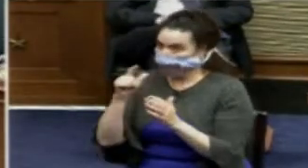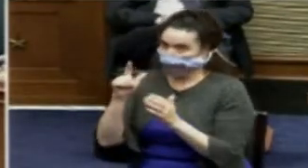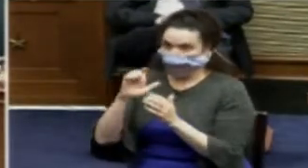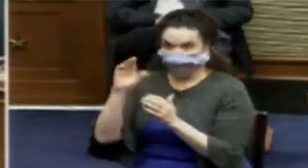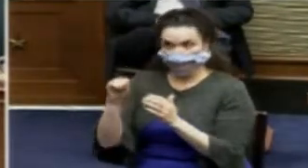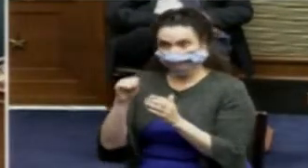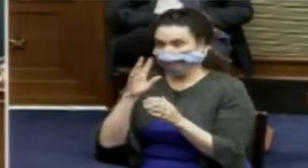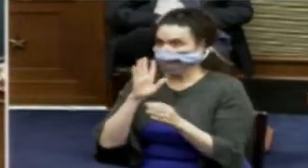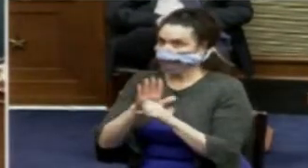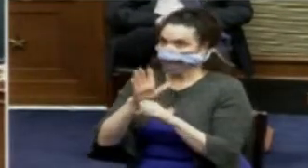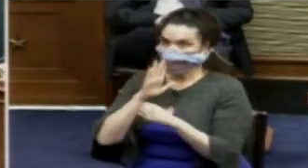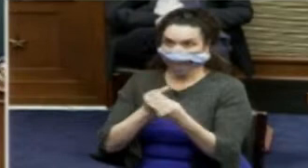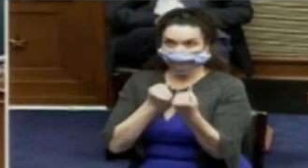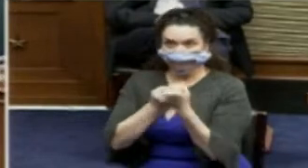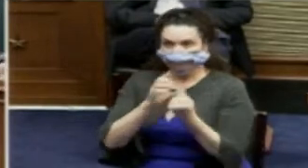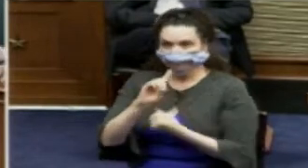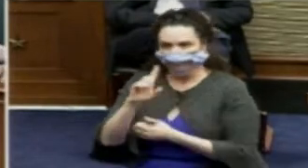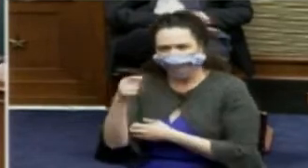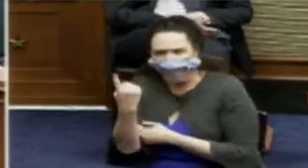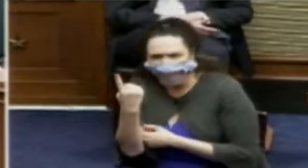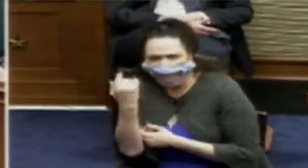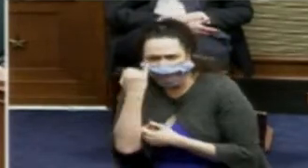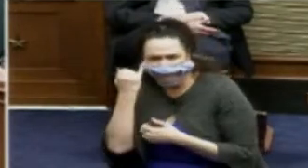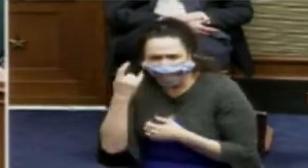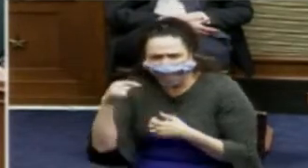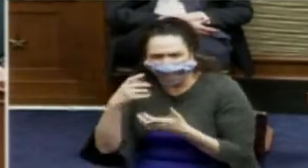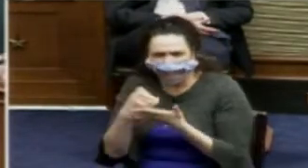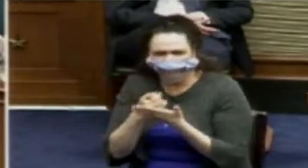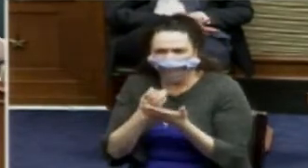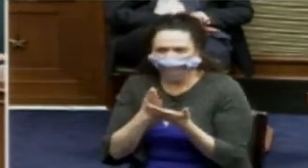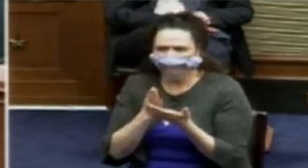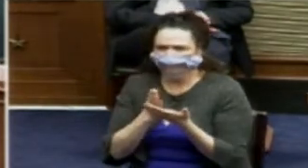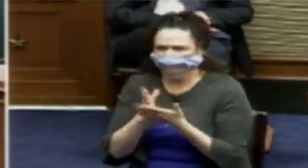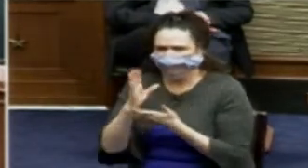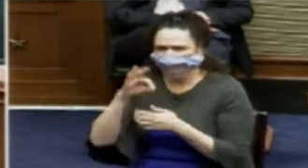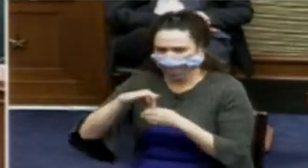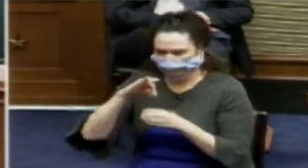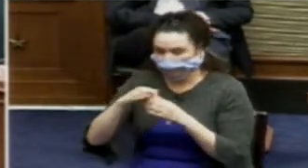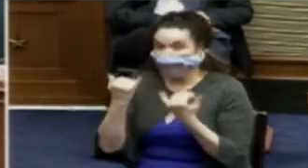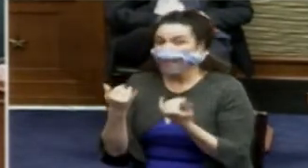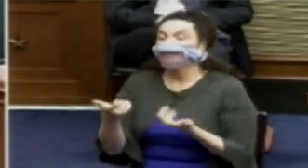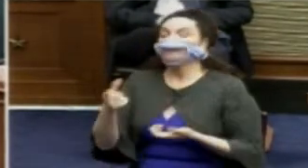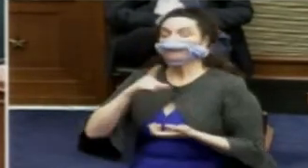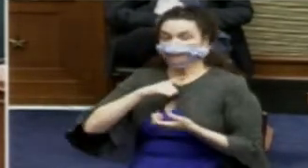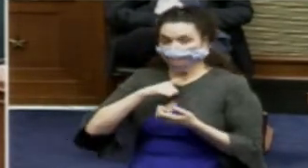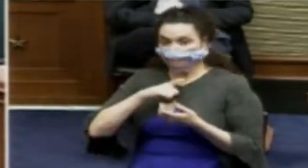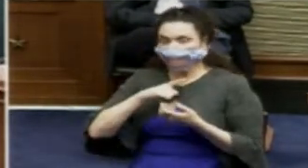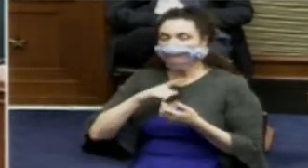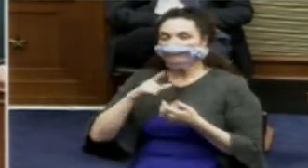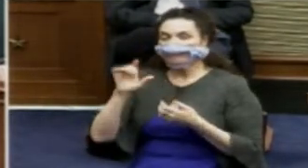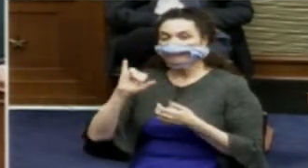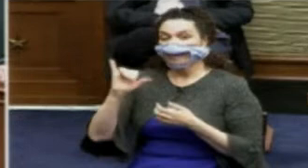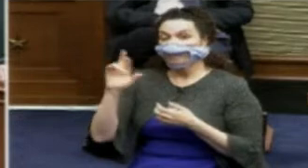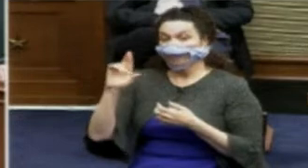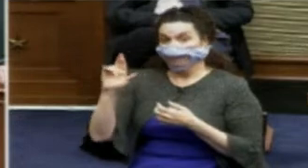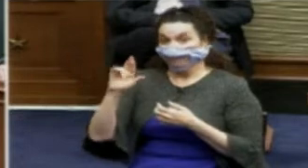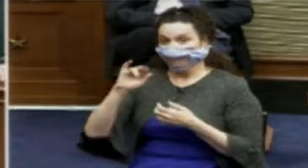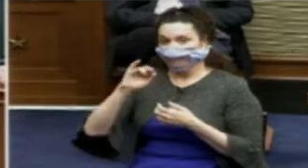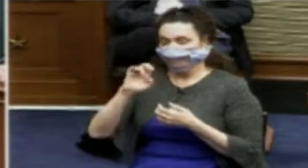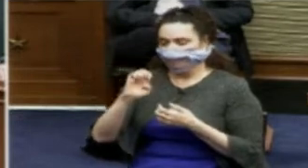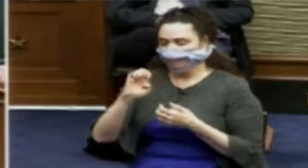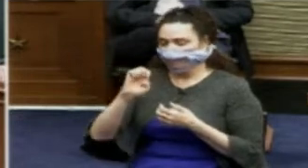time is up. I just want to answer and complete with, as Republican Dwight Eisenhower said in